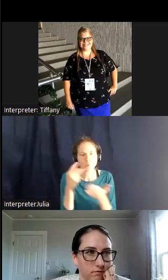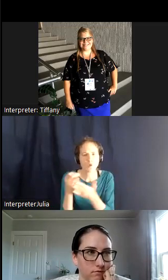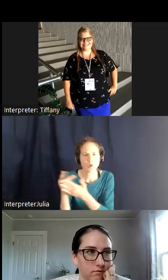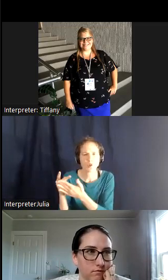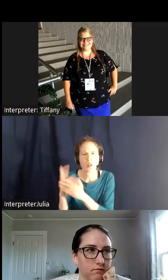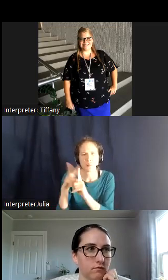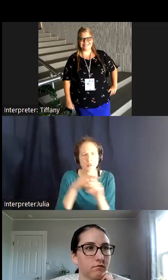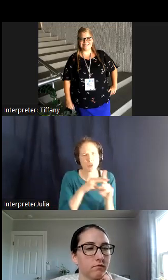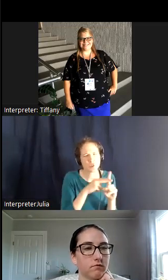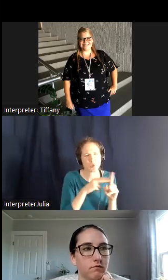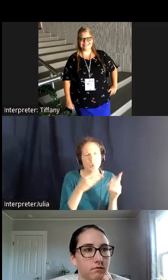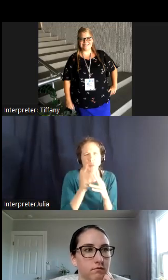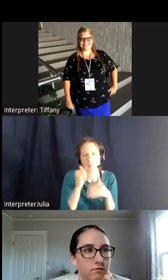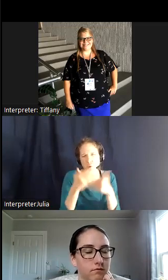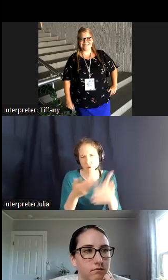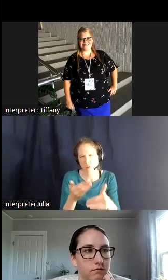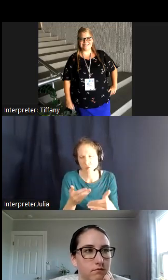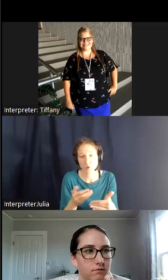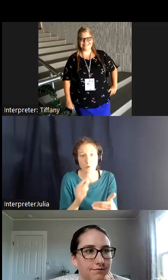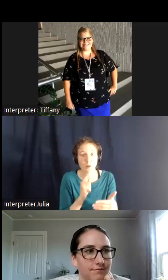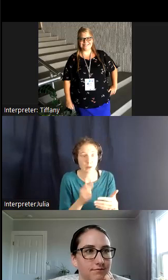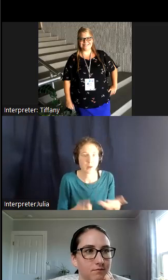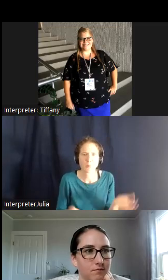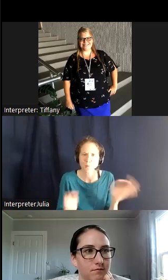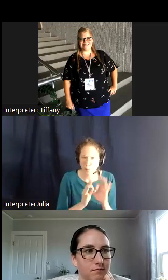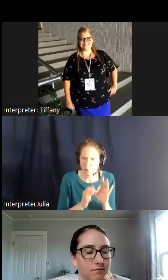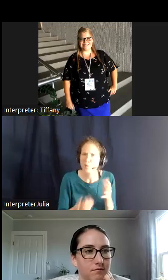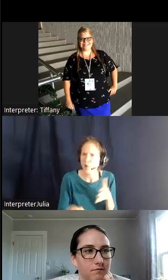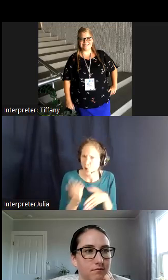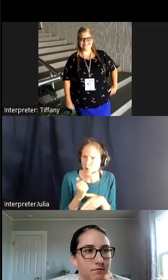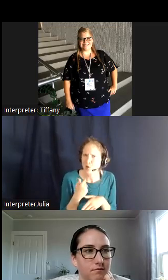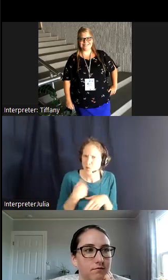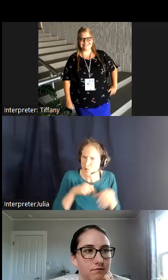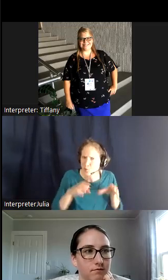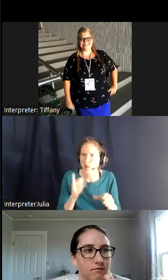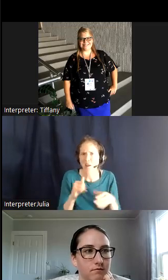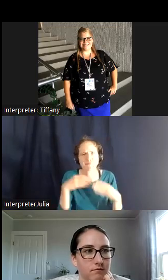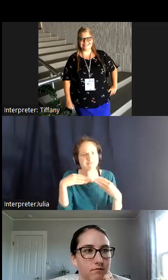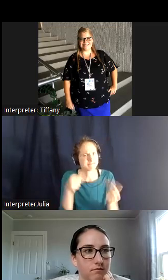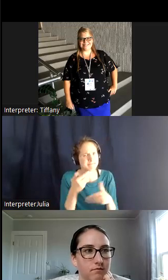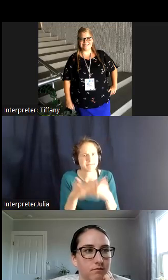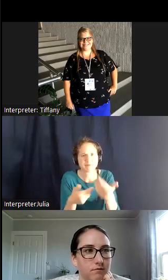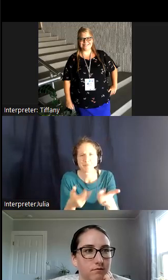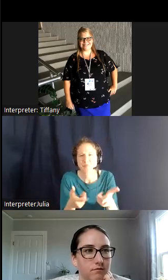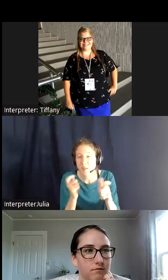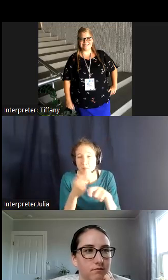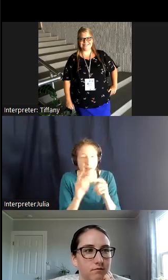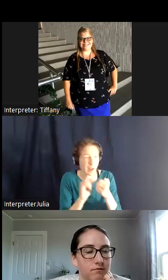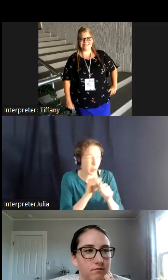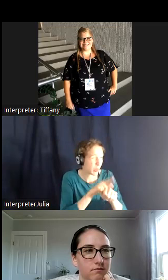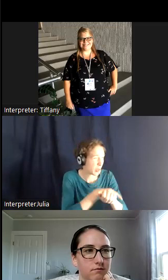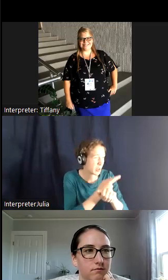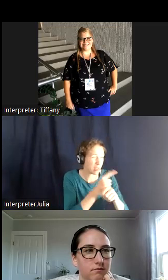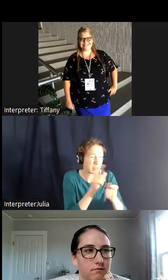a priority for us to do that in an efficient manner, but I'm not sure I could give an exact time estimate at this point, just because that's